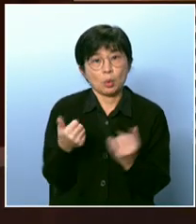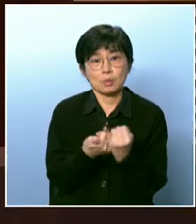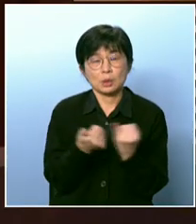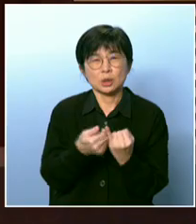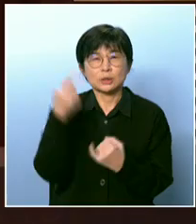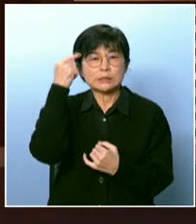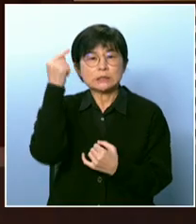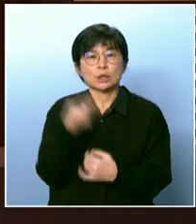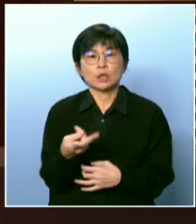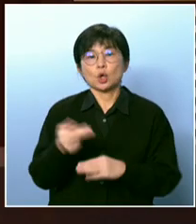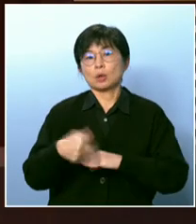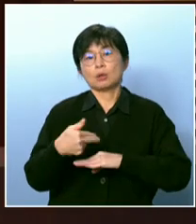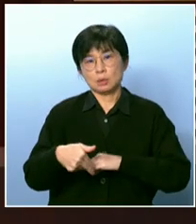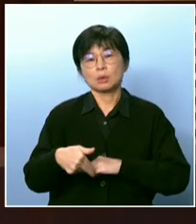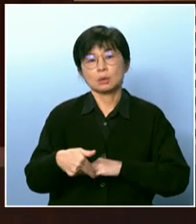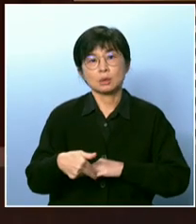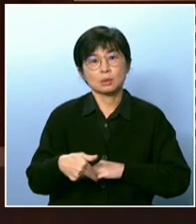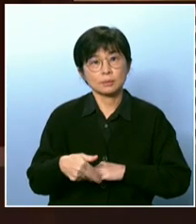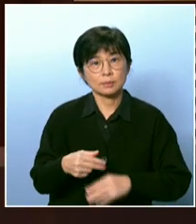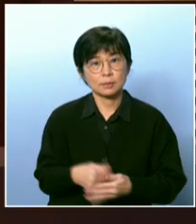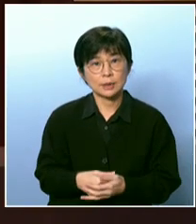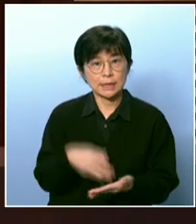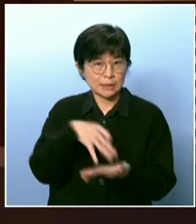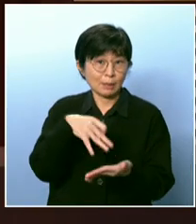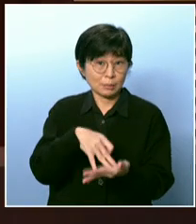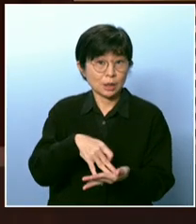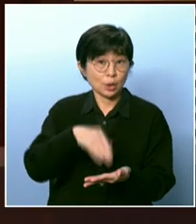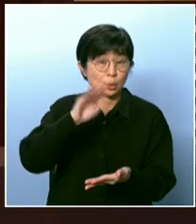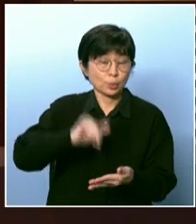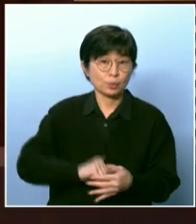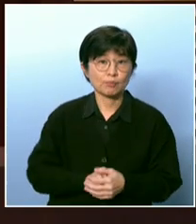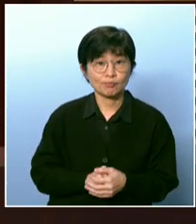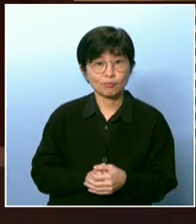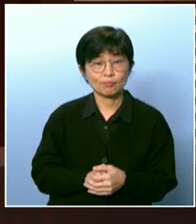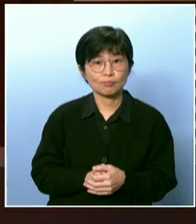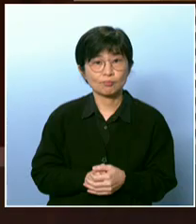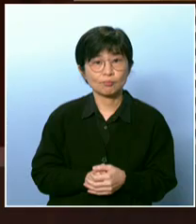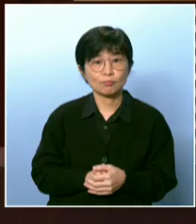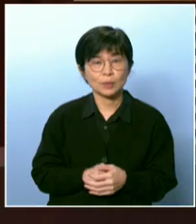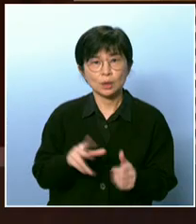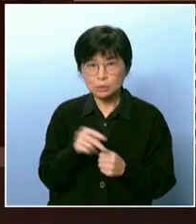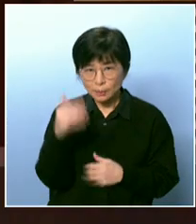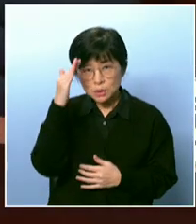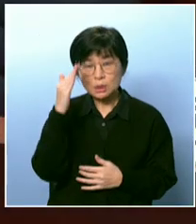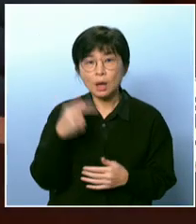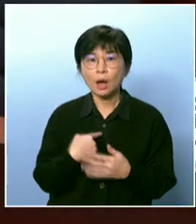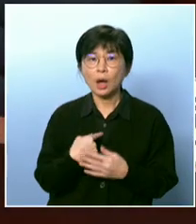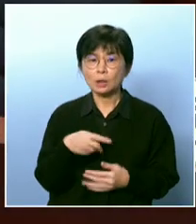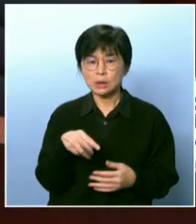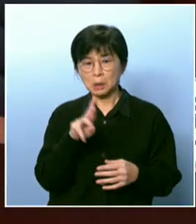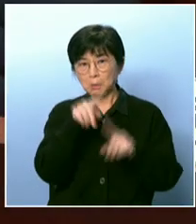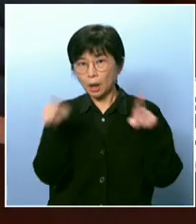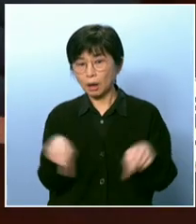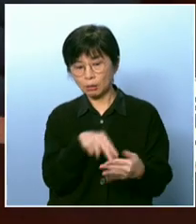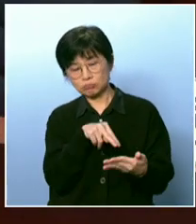schools the relevant programs so that more targeted group will take